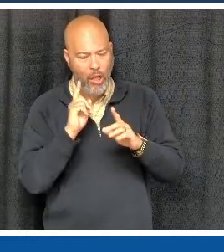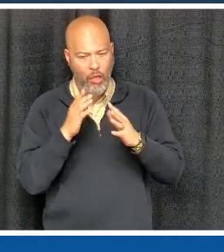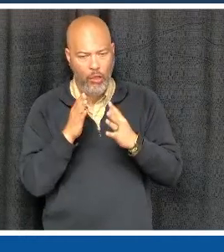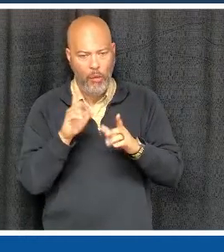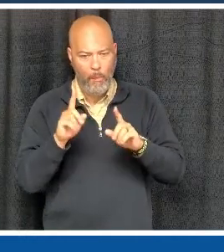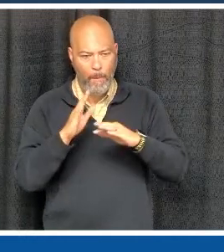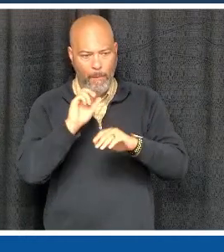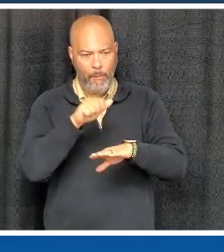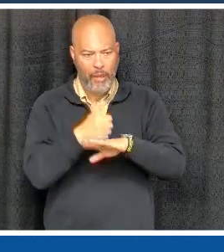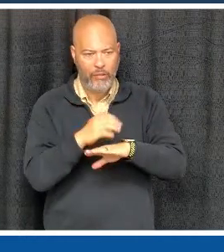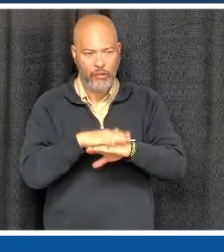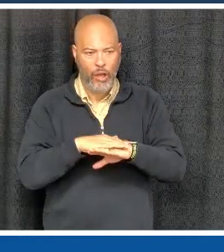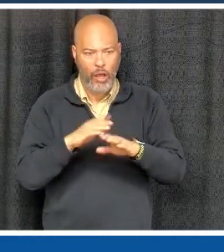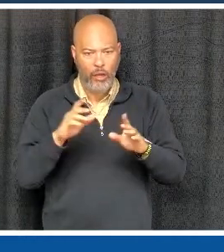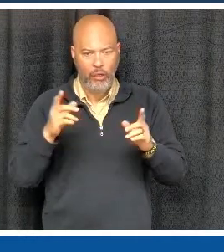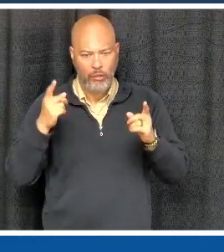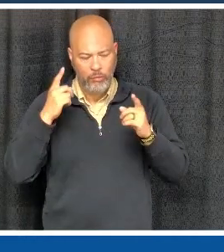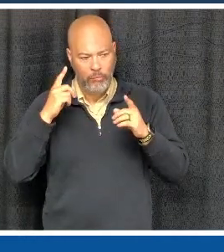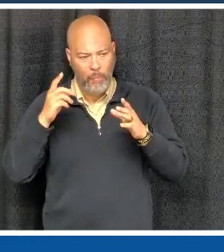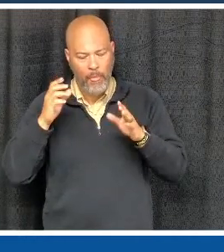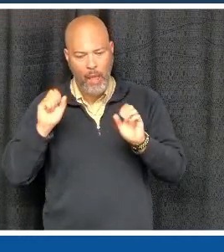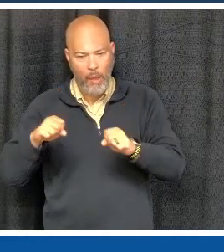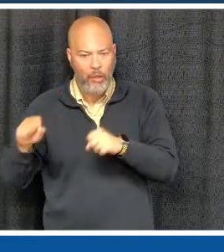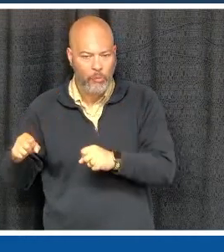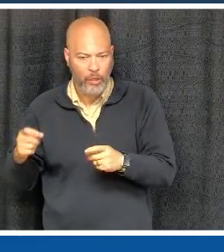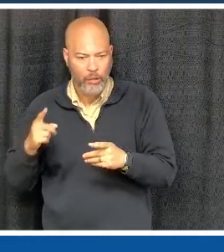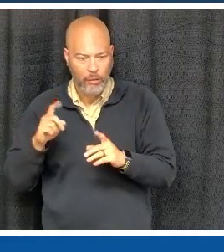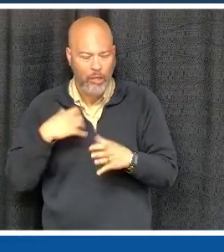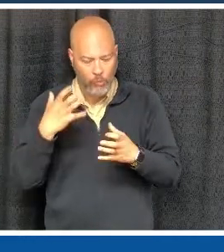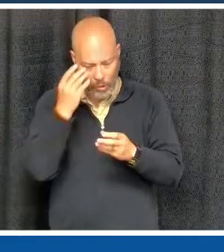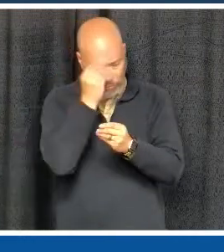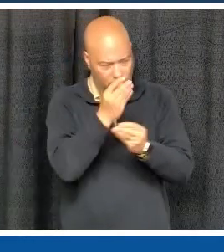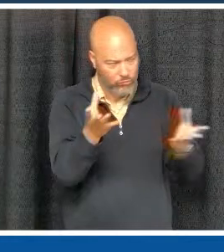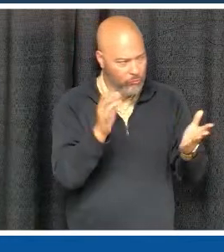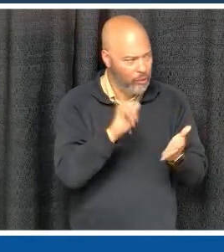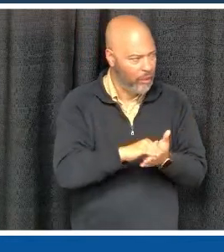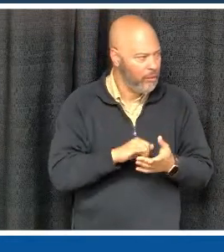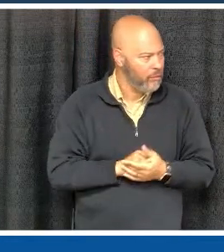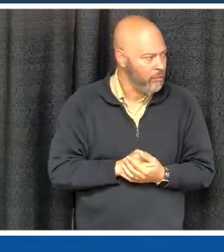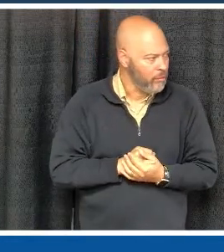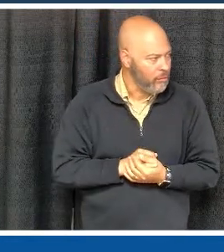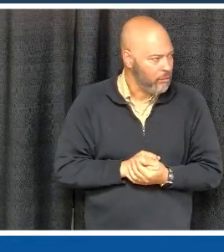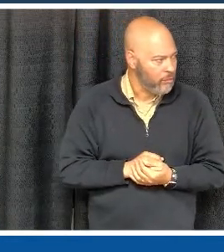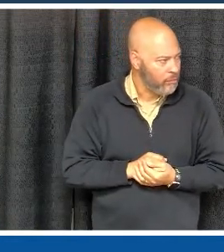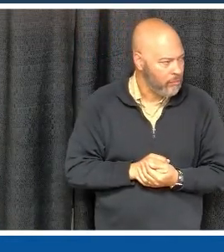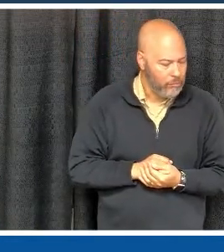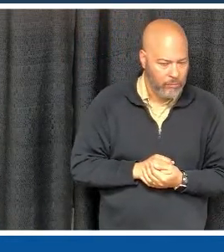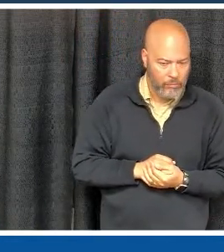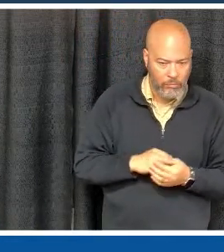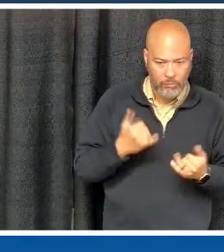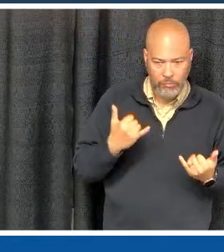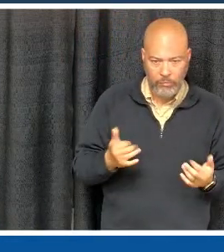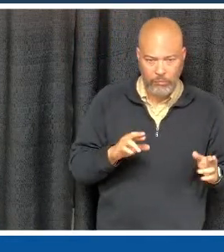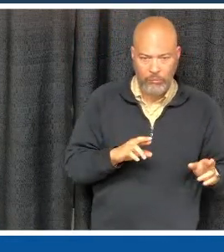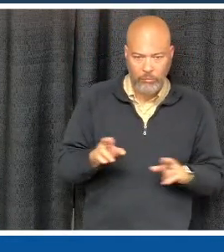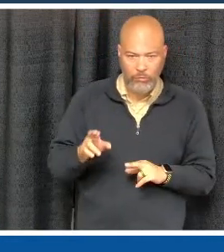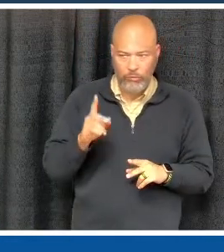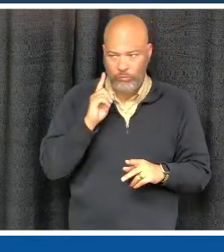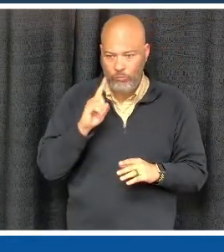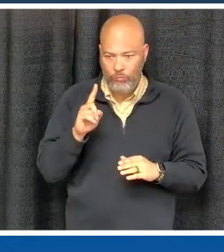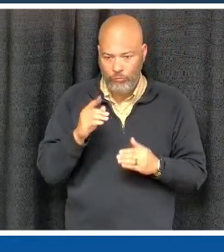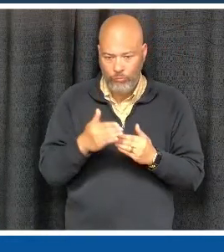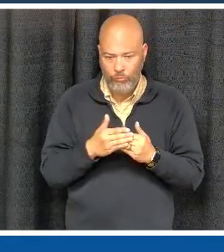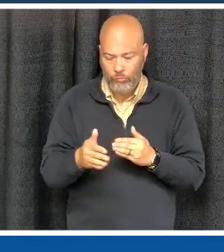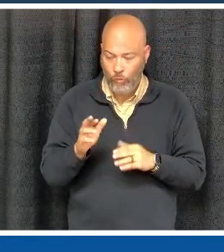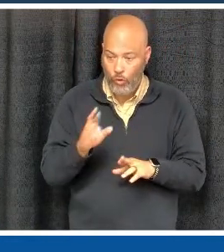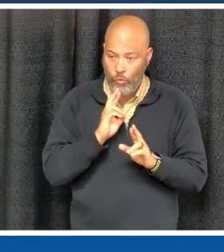of what the recommendations are. So I just wanted to bring that up. Thank you. Thank you. We're now ready for the rest of your